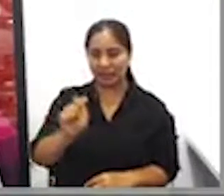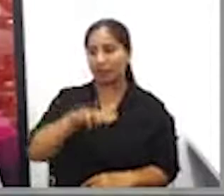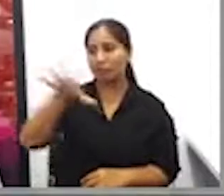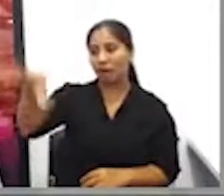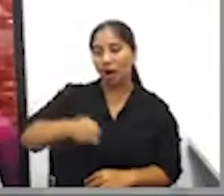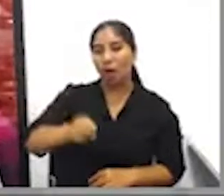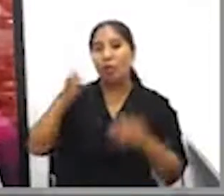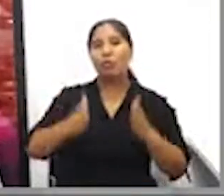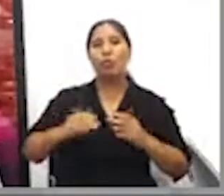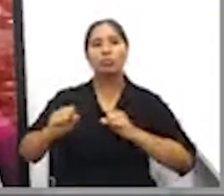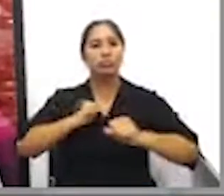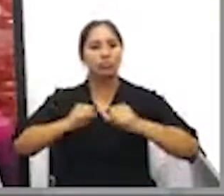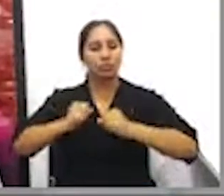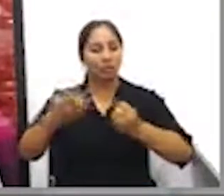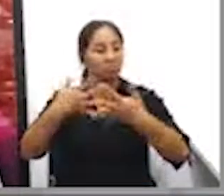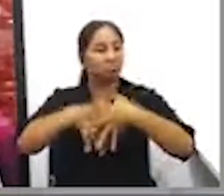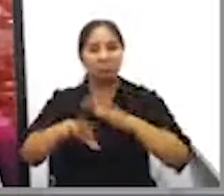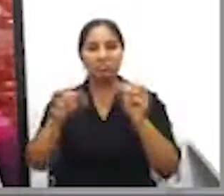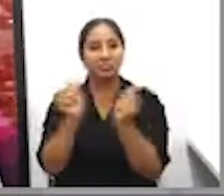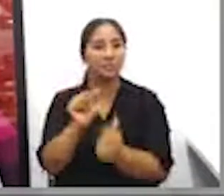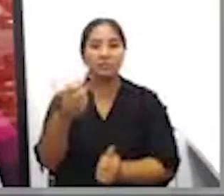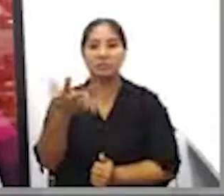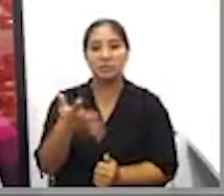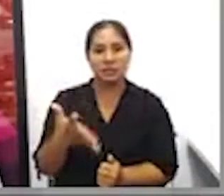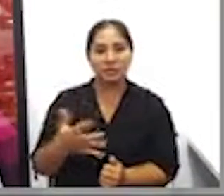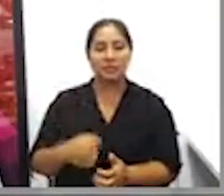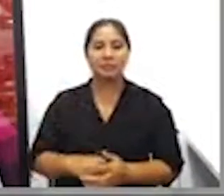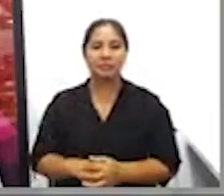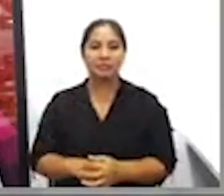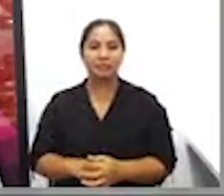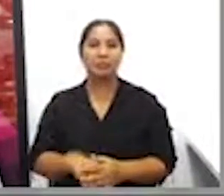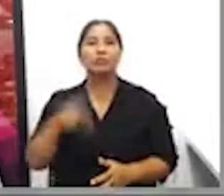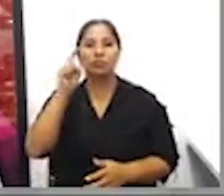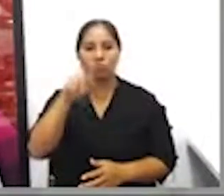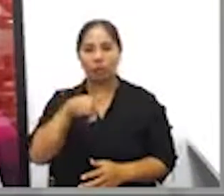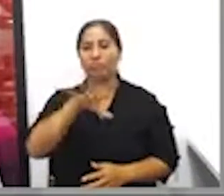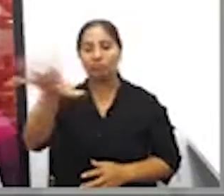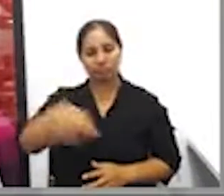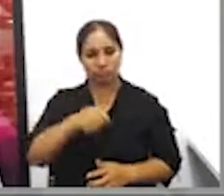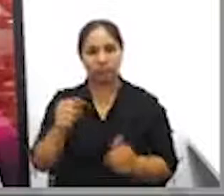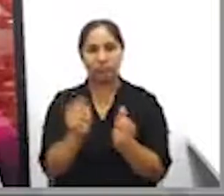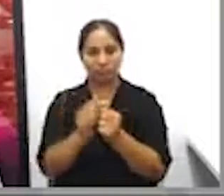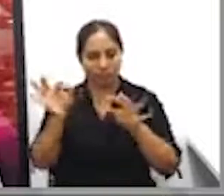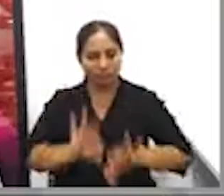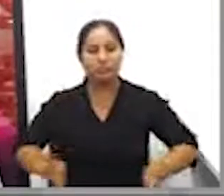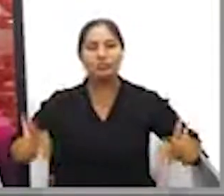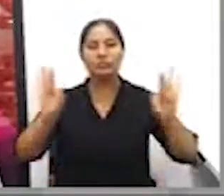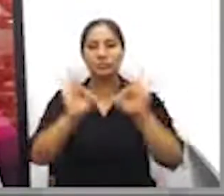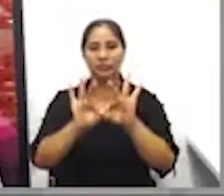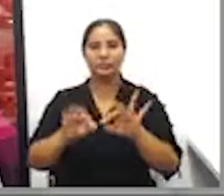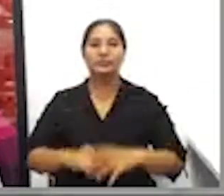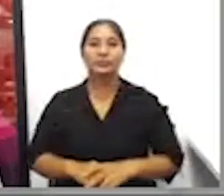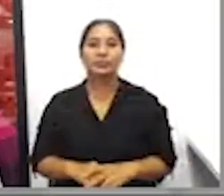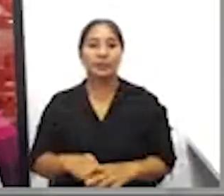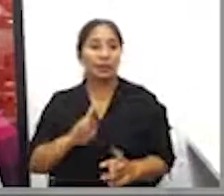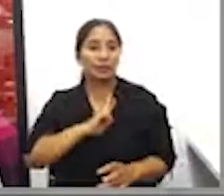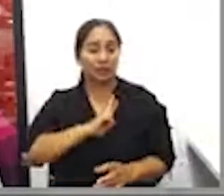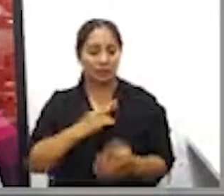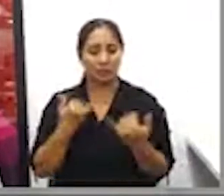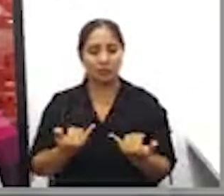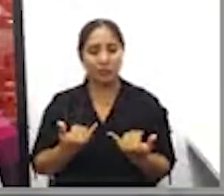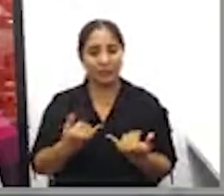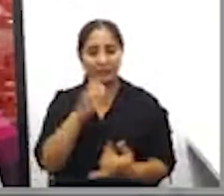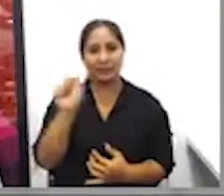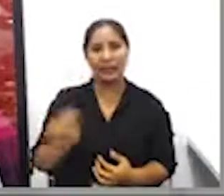countries, they should be. So if they're not, you should urge. I hope and